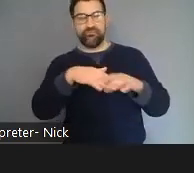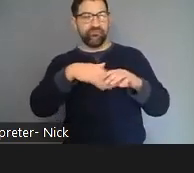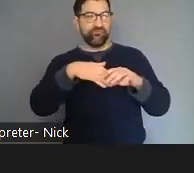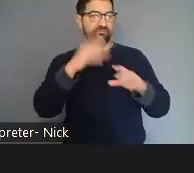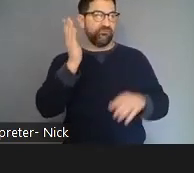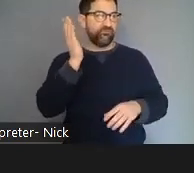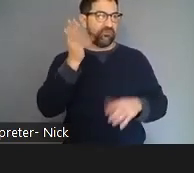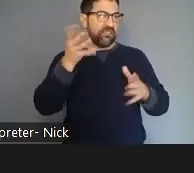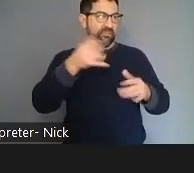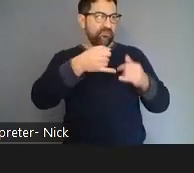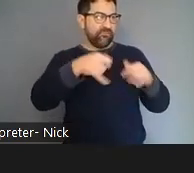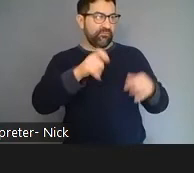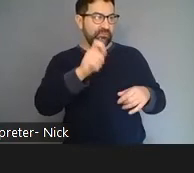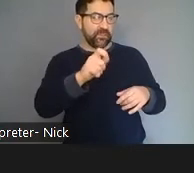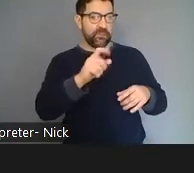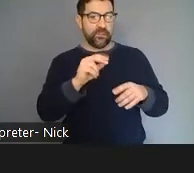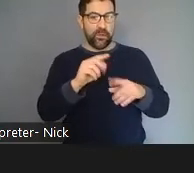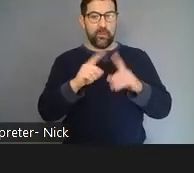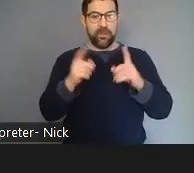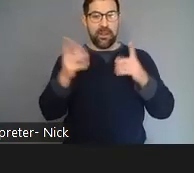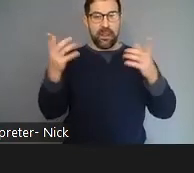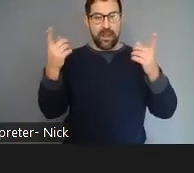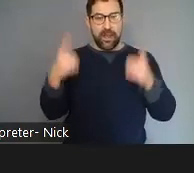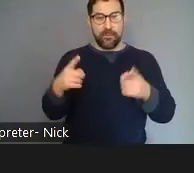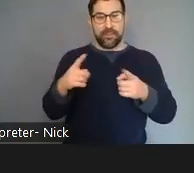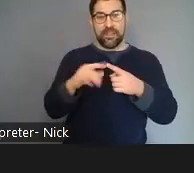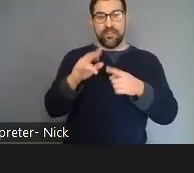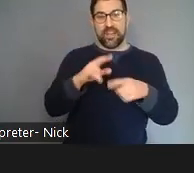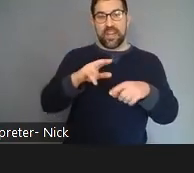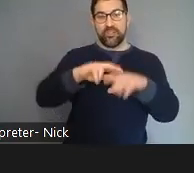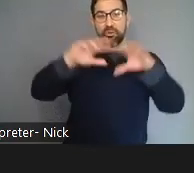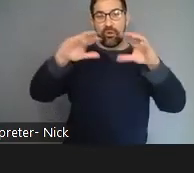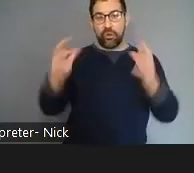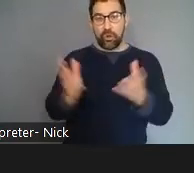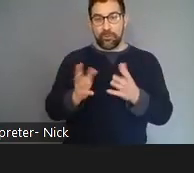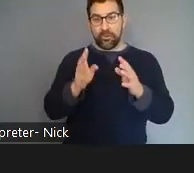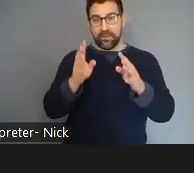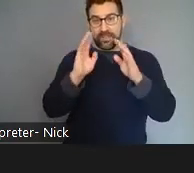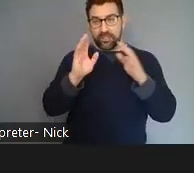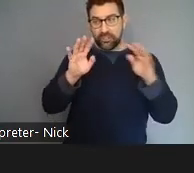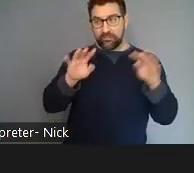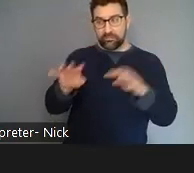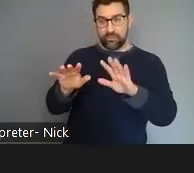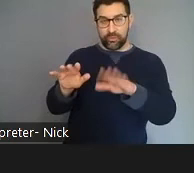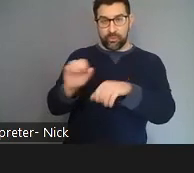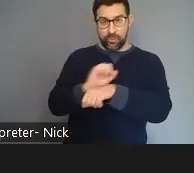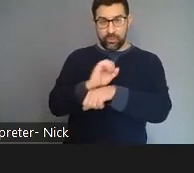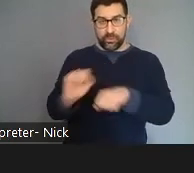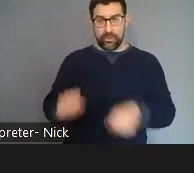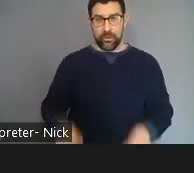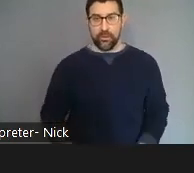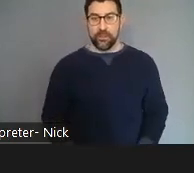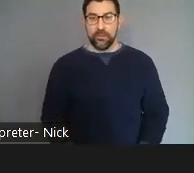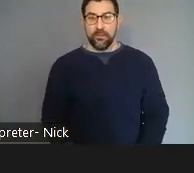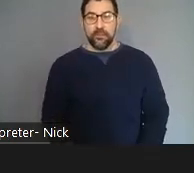that happens when there is a national and even global attention to what you're doing. The asker